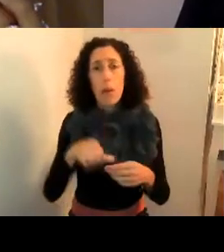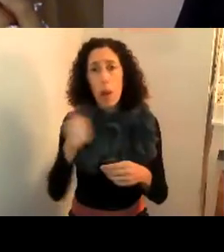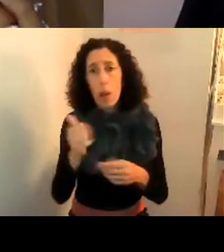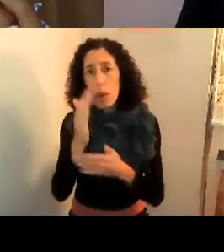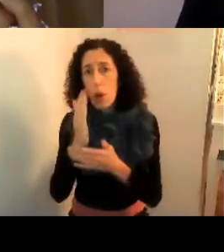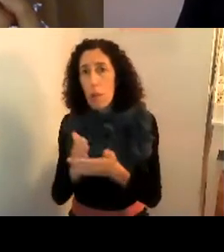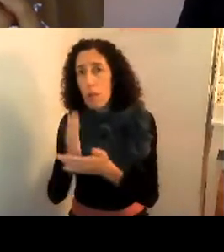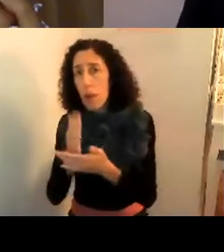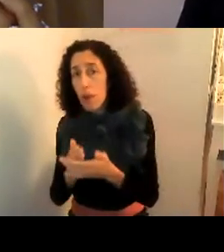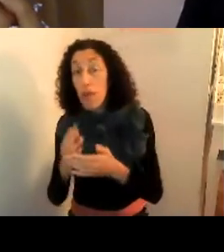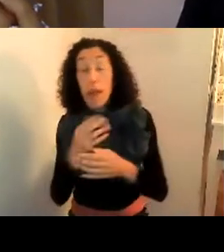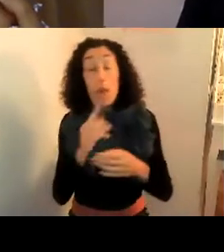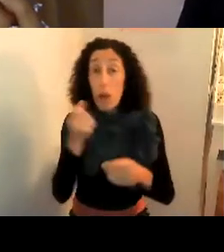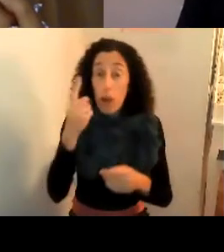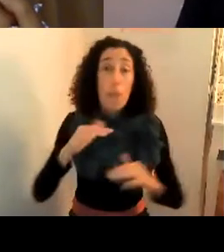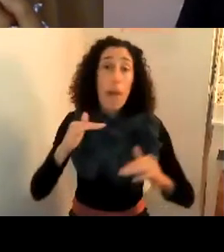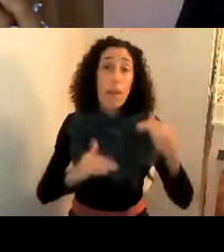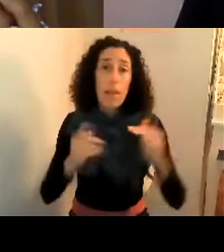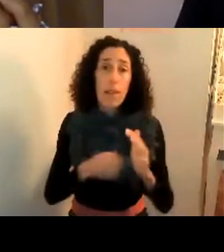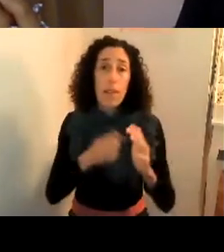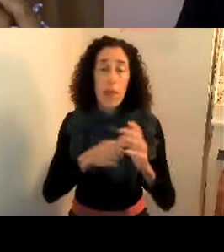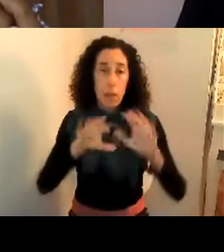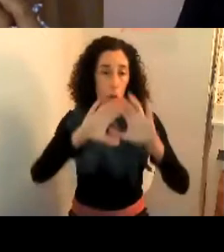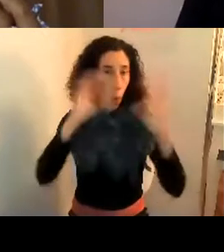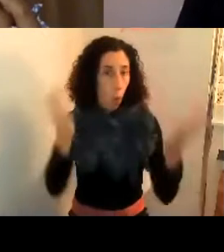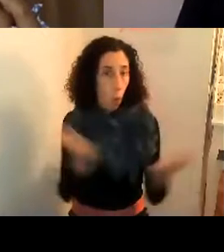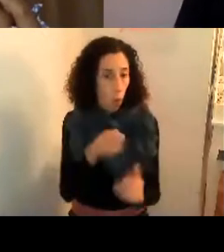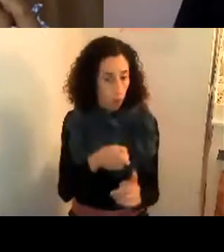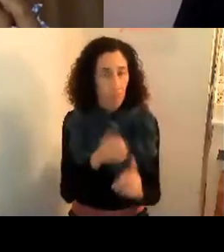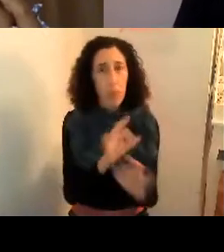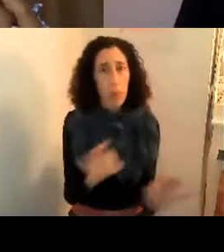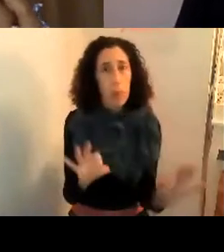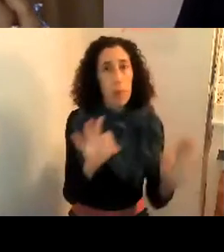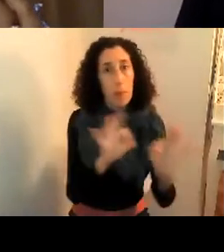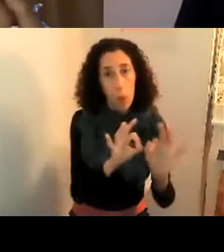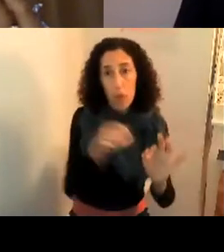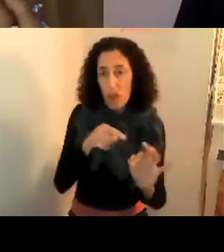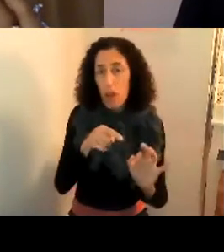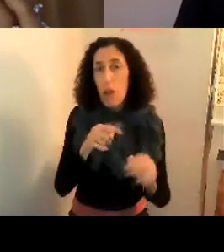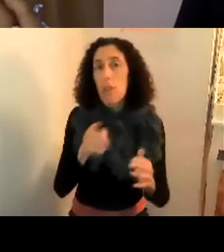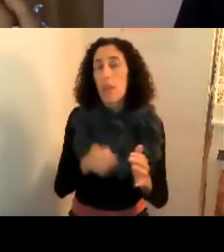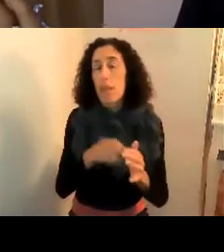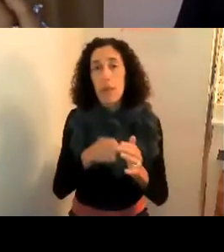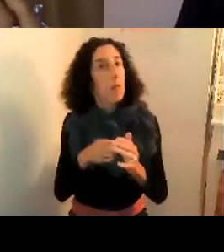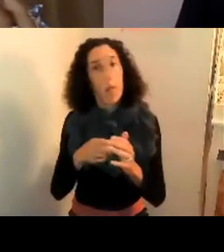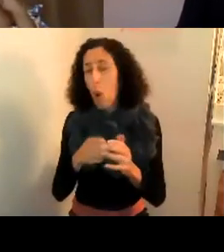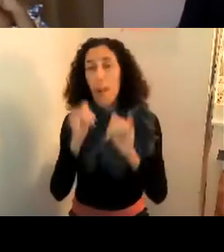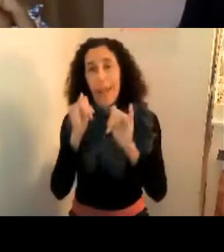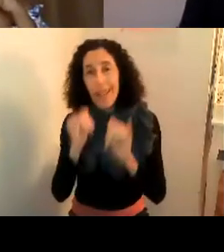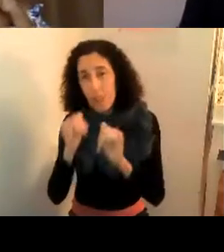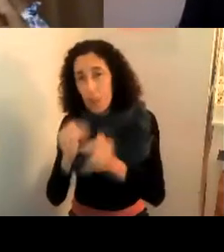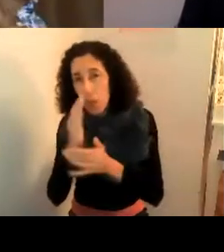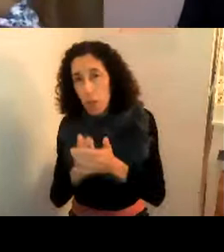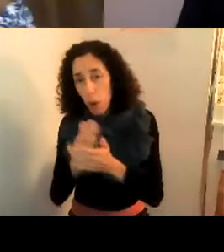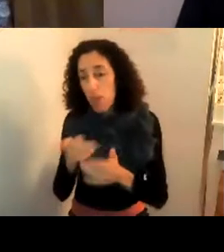important, especially in cross-cultural organizing, but you know, in individually with each community, I